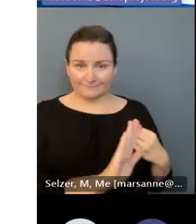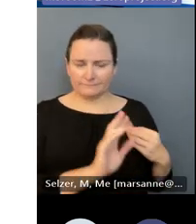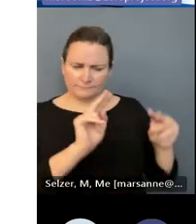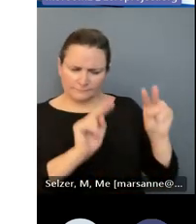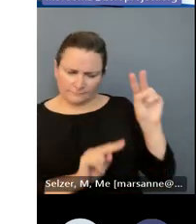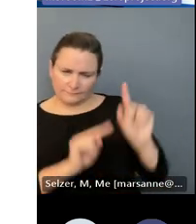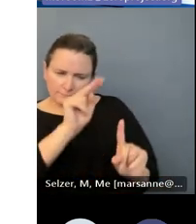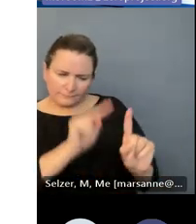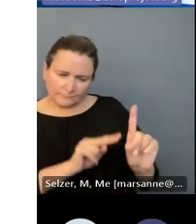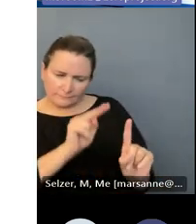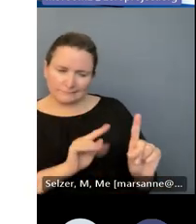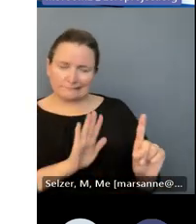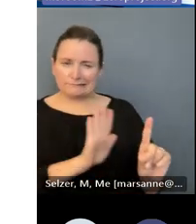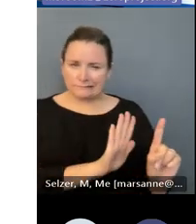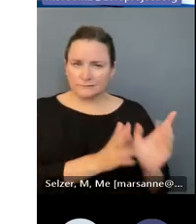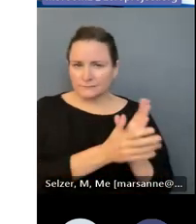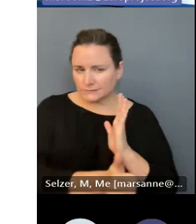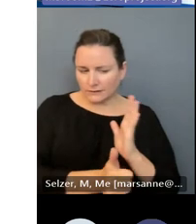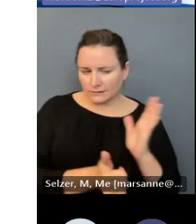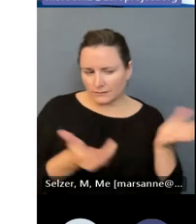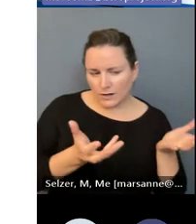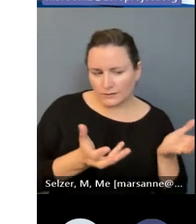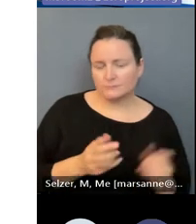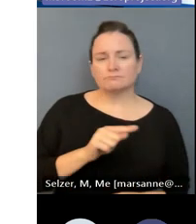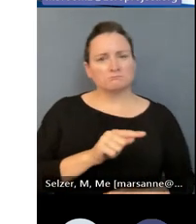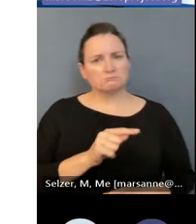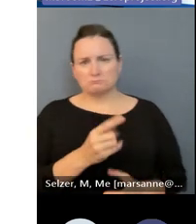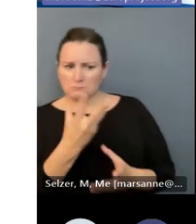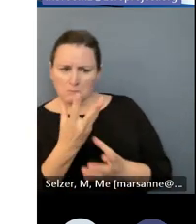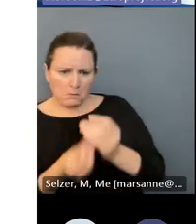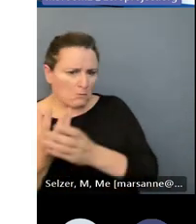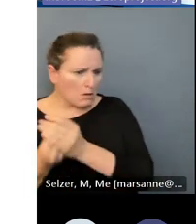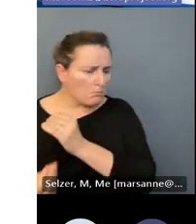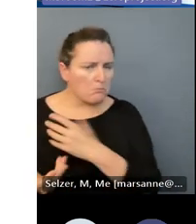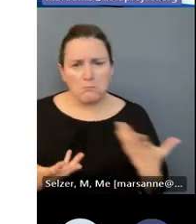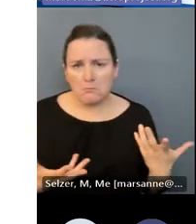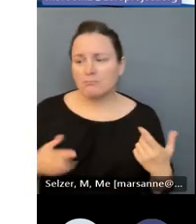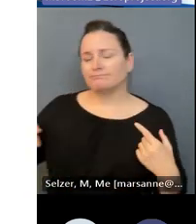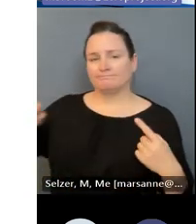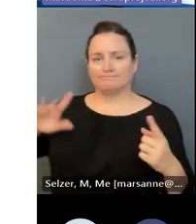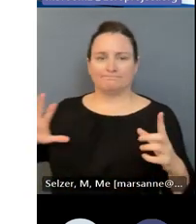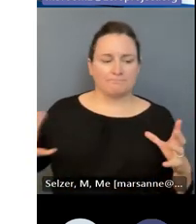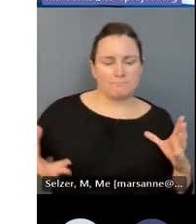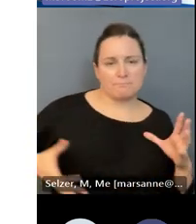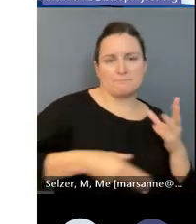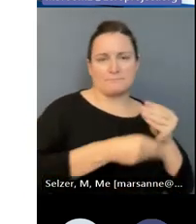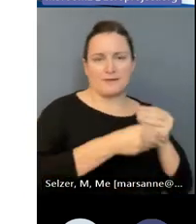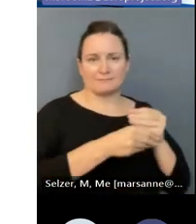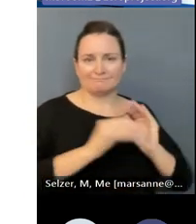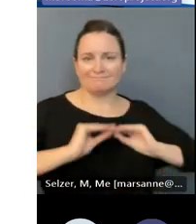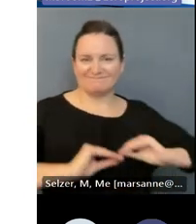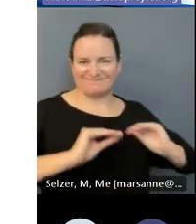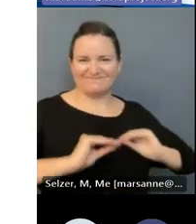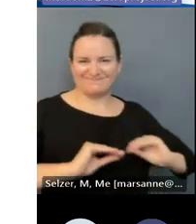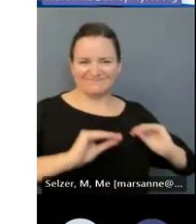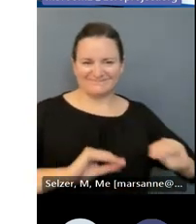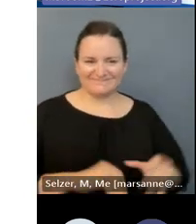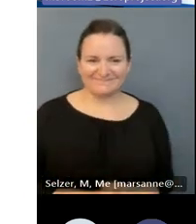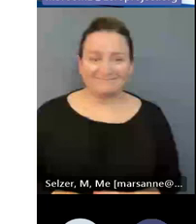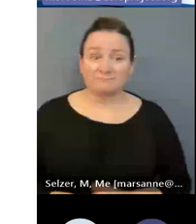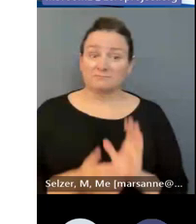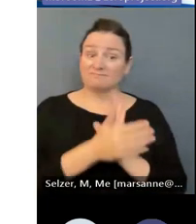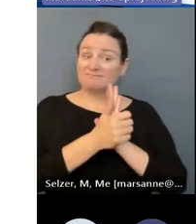to enhance their social, intellectual, and physical skills. Their typical day starts with circle time to help